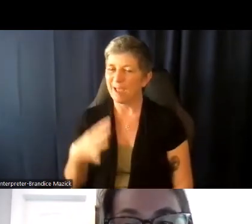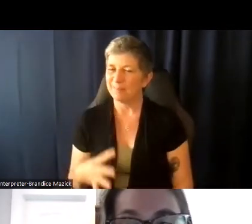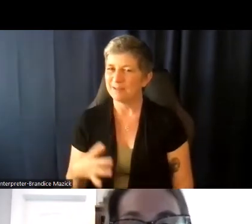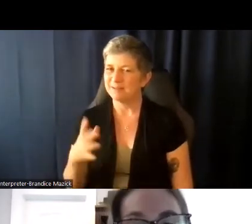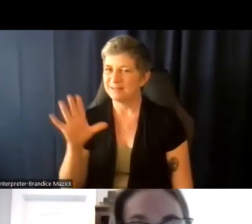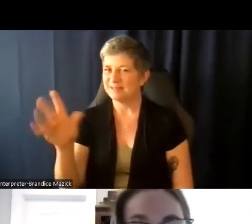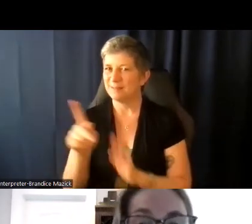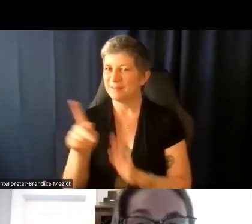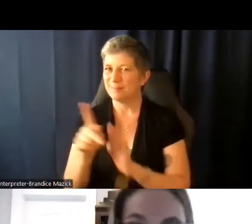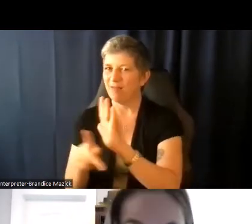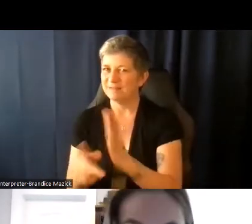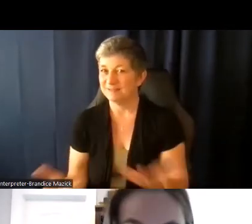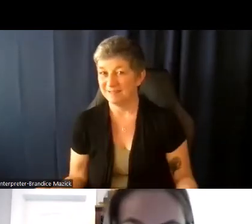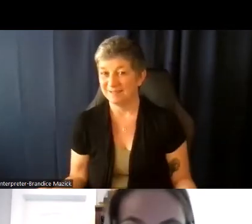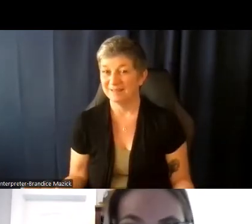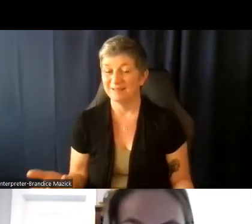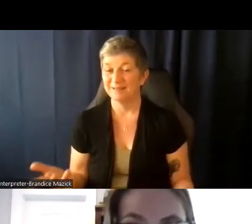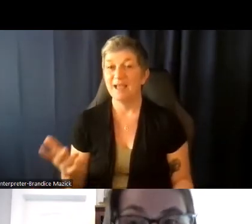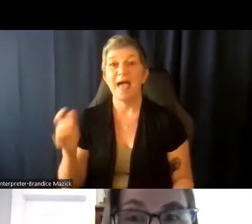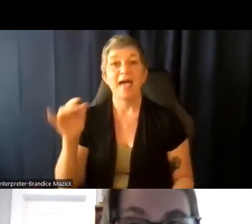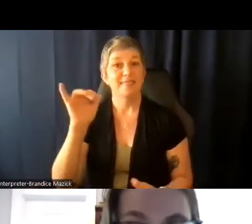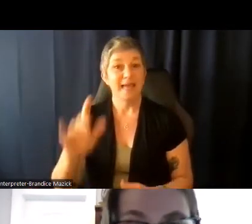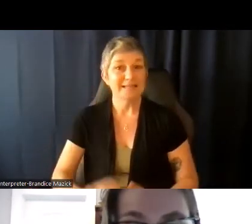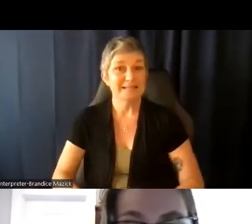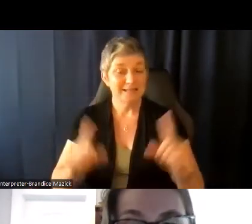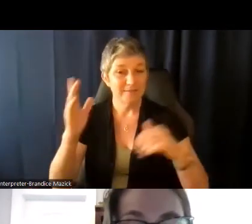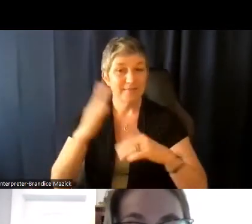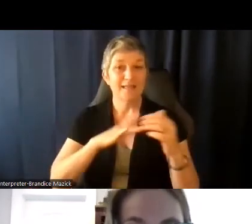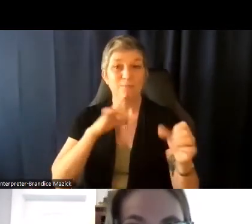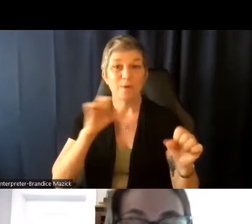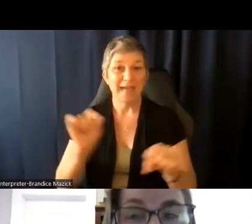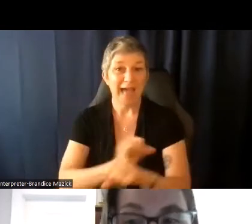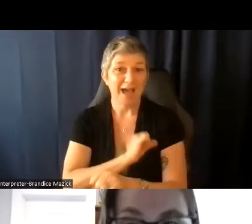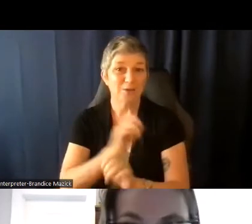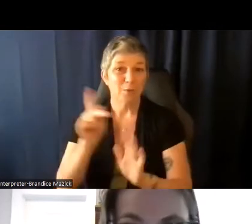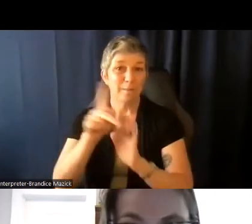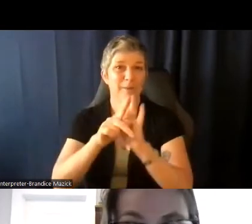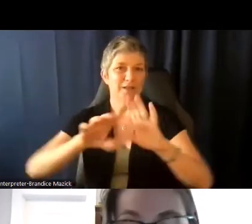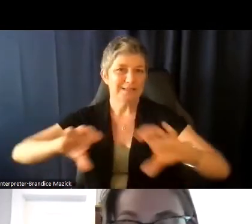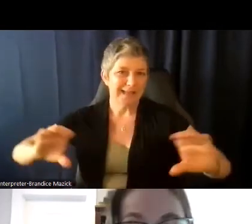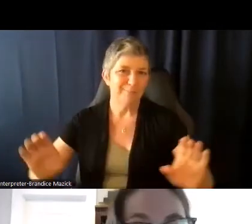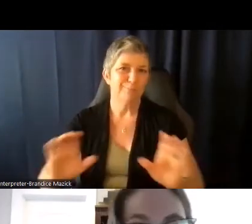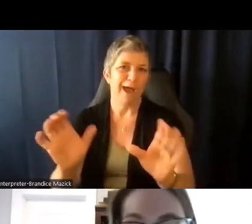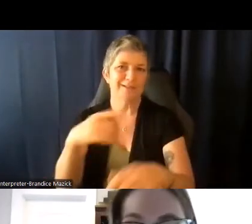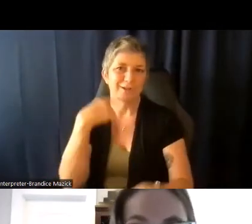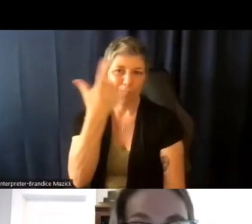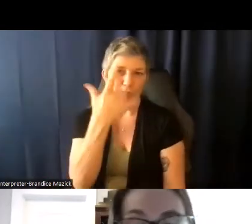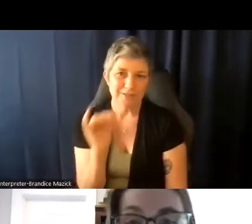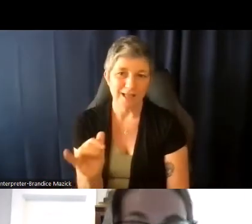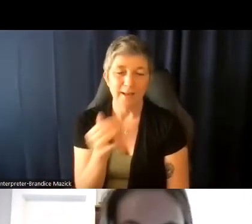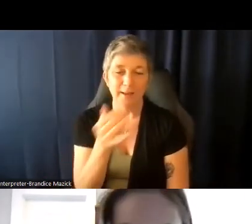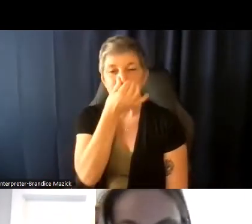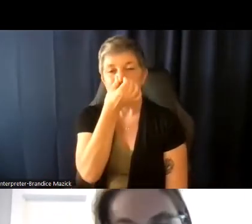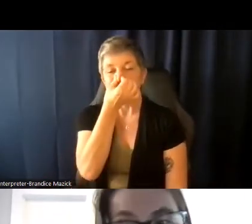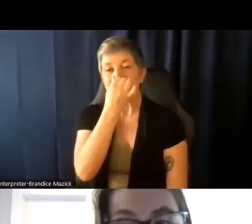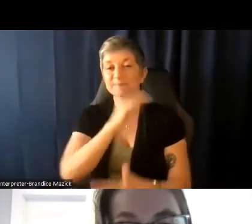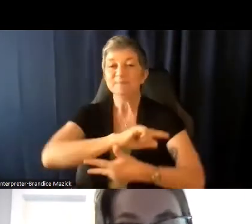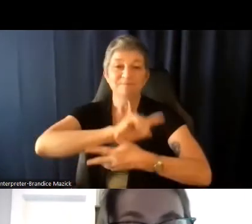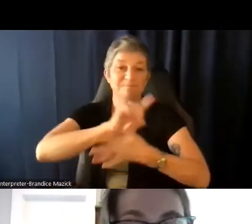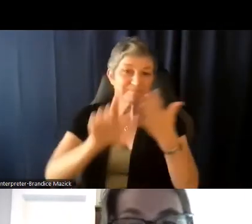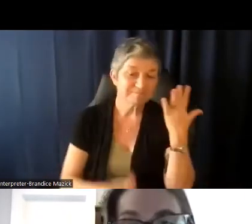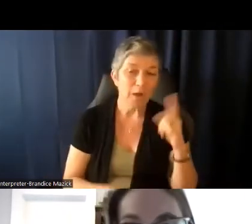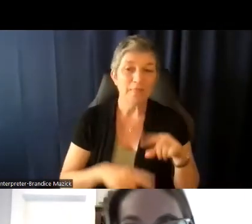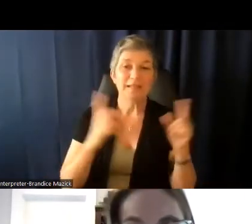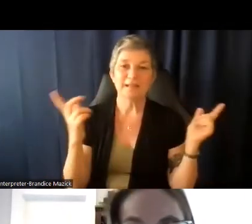is. And that might be different from what the actual policy in practice is. So you want to look at all the iterations of the